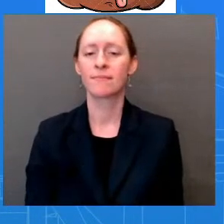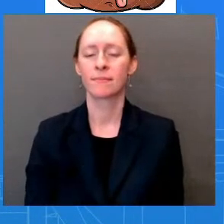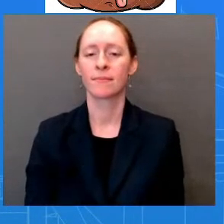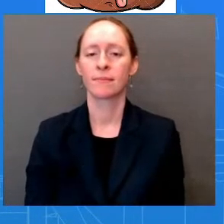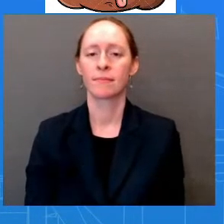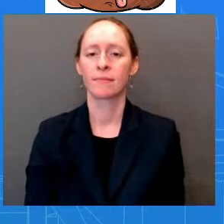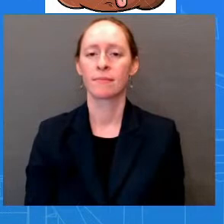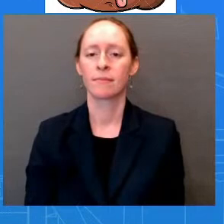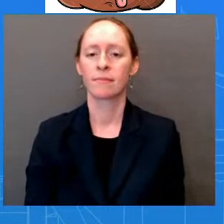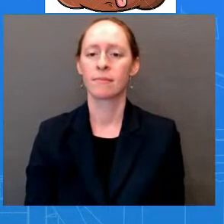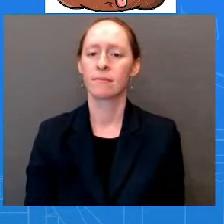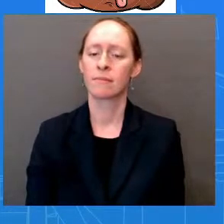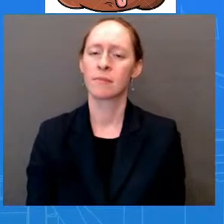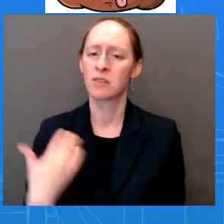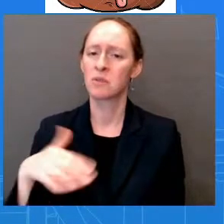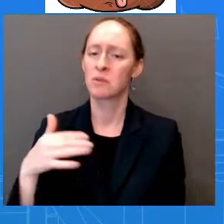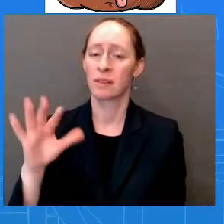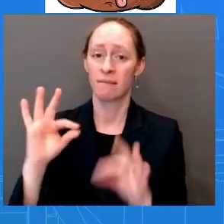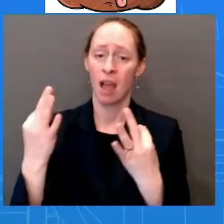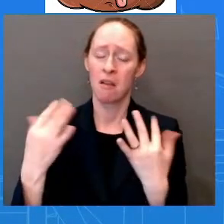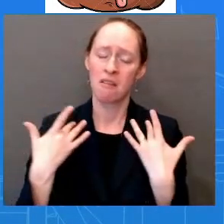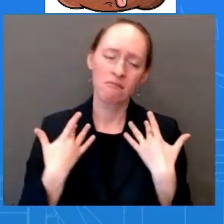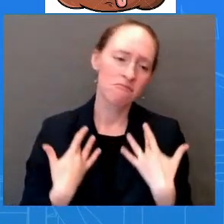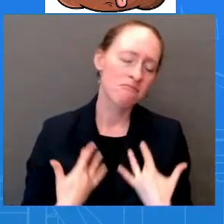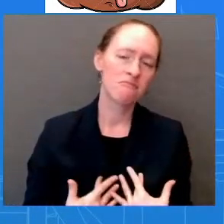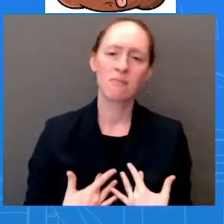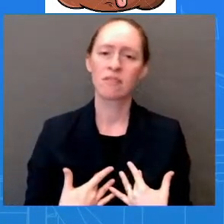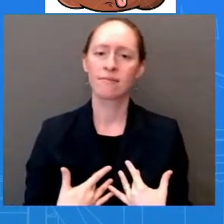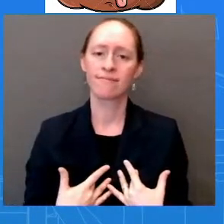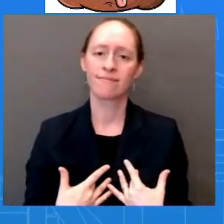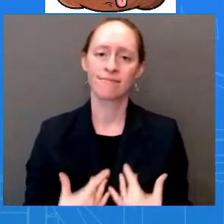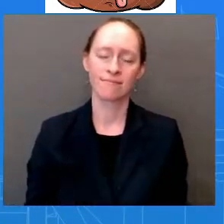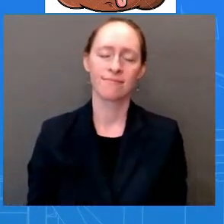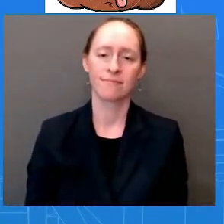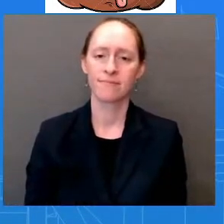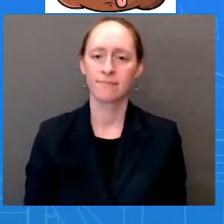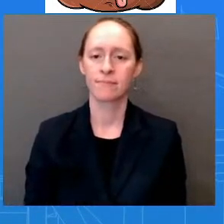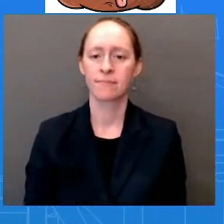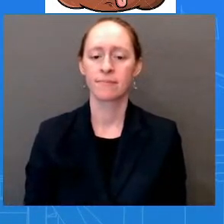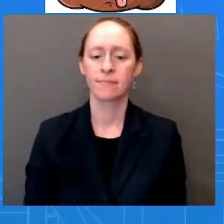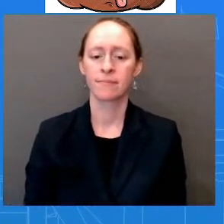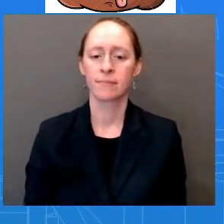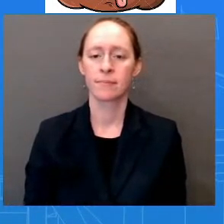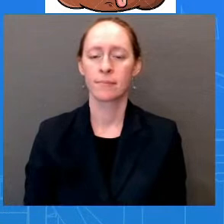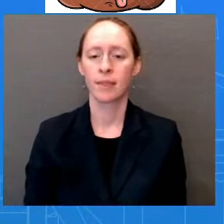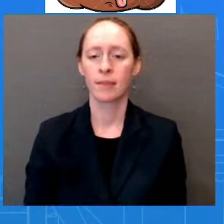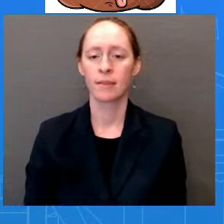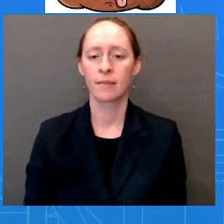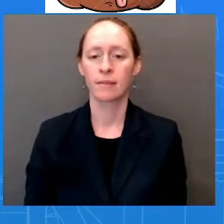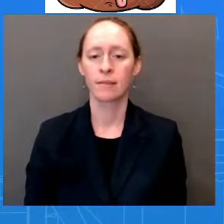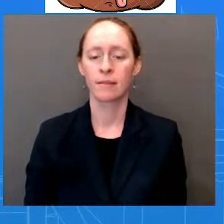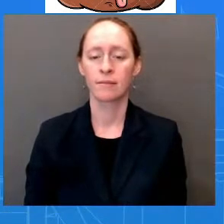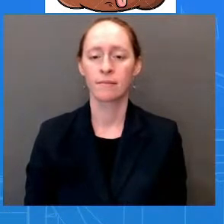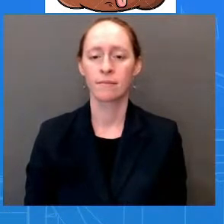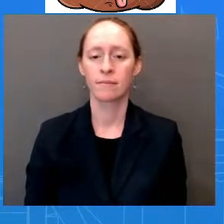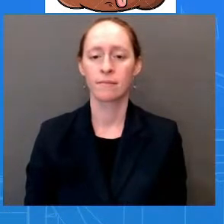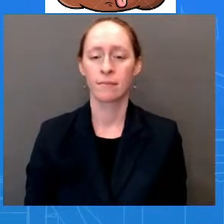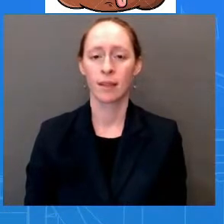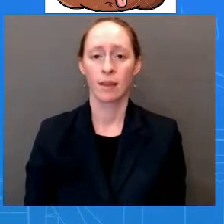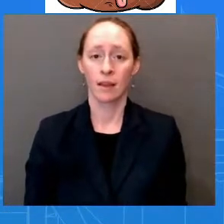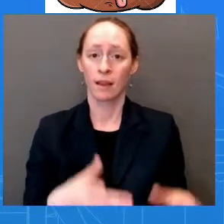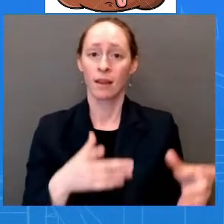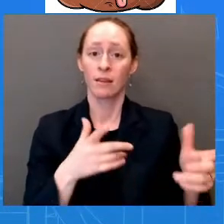lives. This attack occurred on the eve of Transgender Day of Remembrance, when the community was